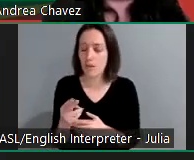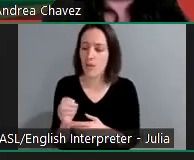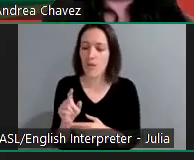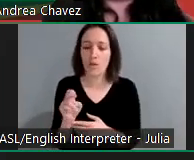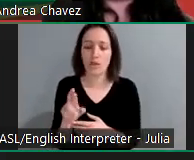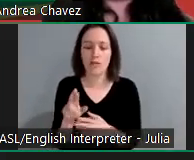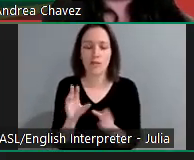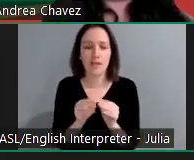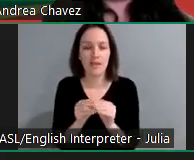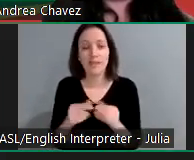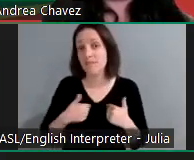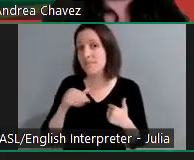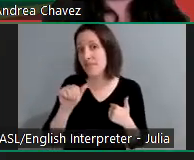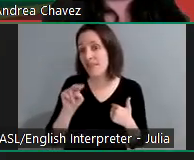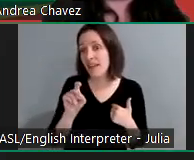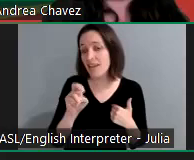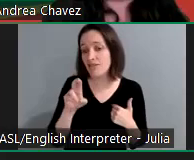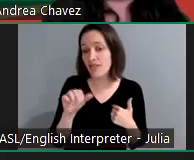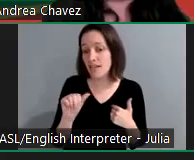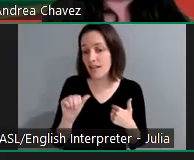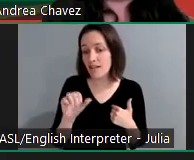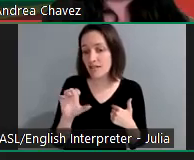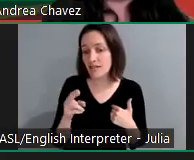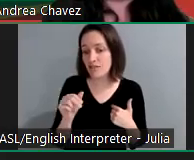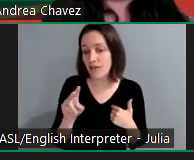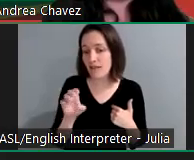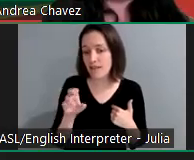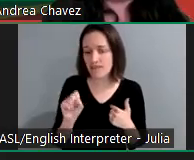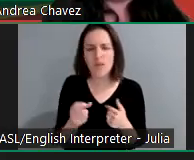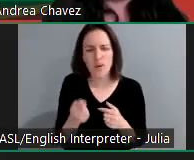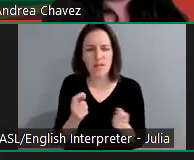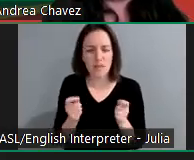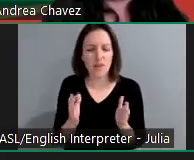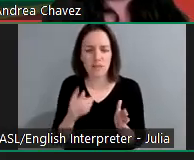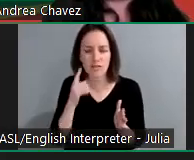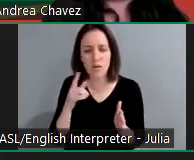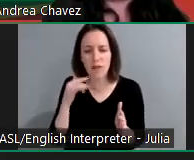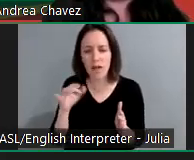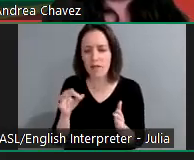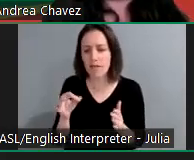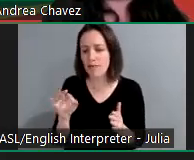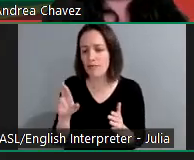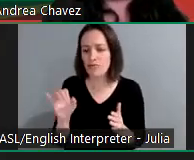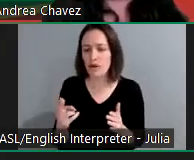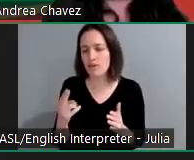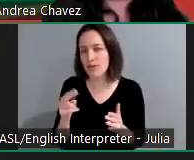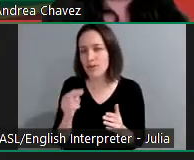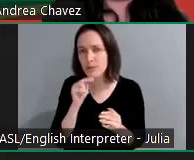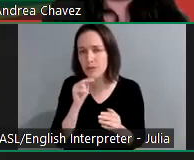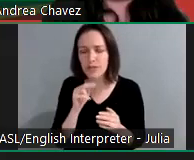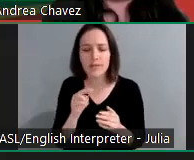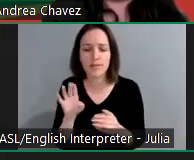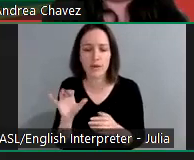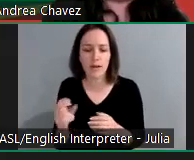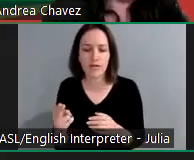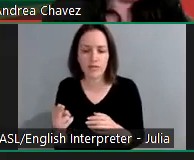managers in the CalFresh and Nutrition branch, assisting with the Summer EBT implementation. Before we get started, we have a few housekeeping slides we will